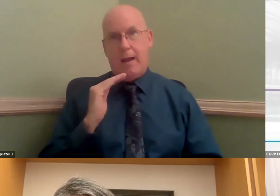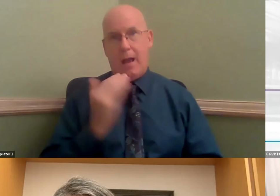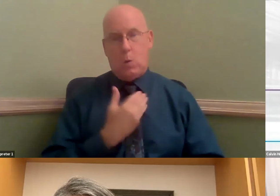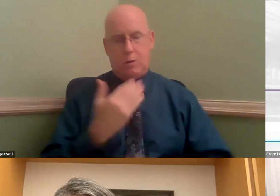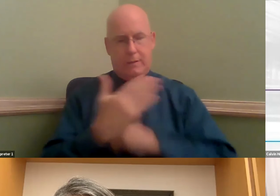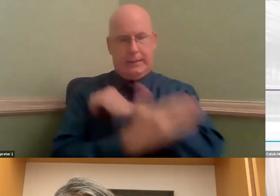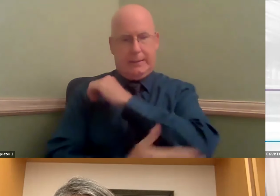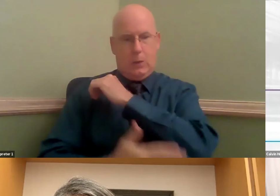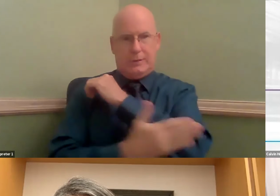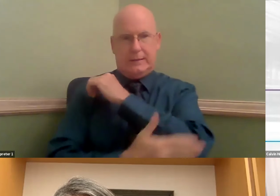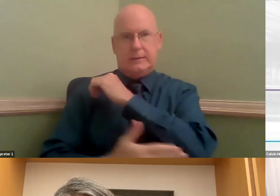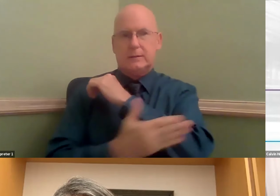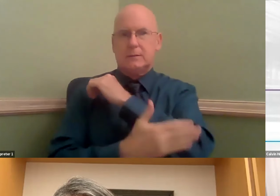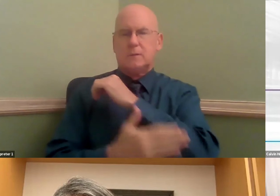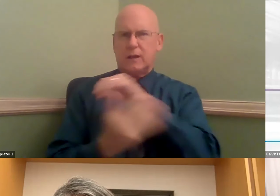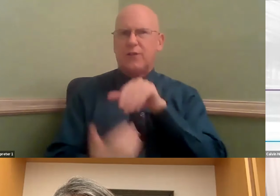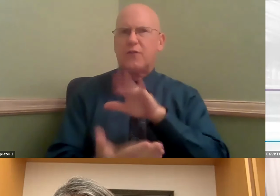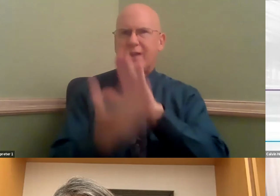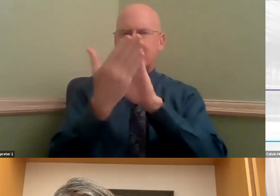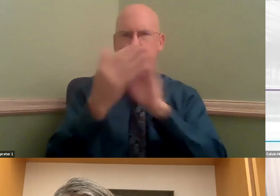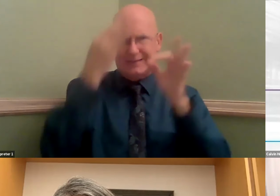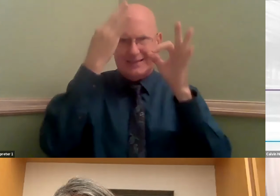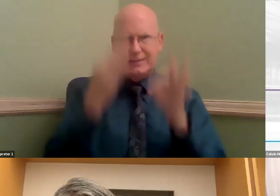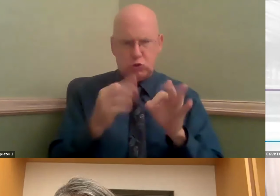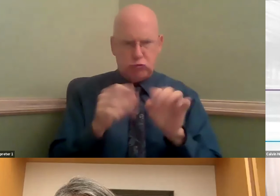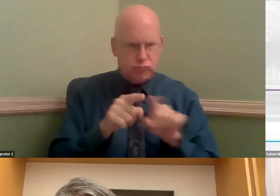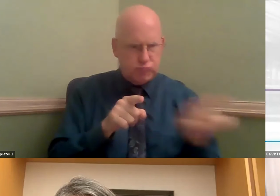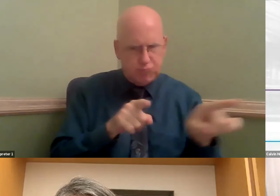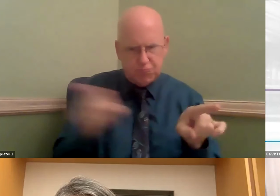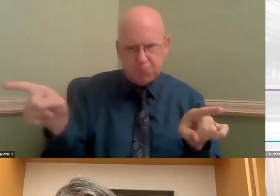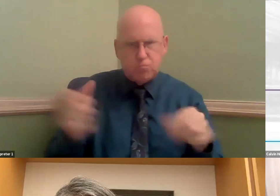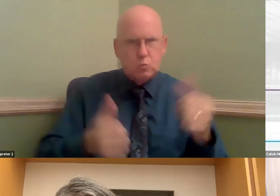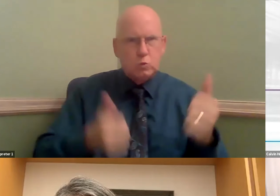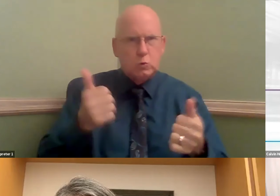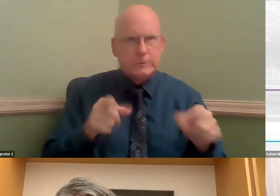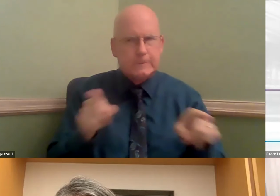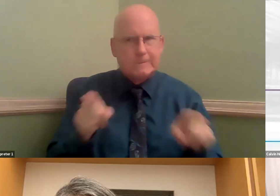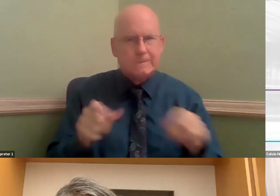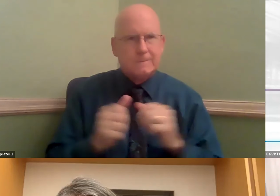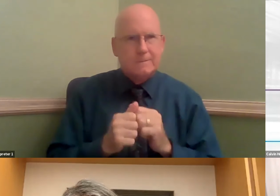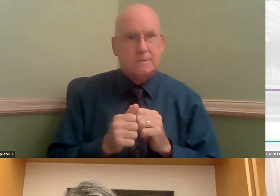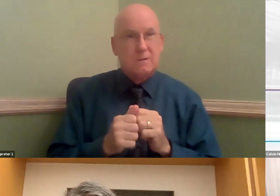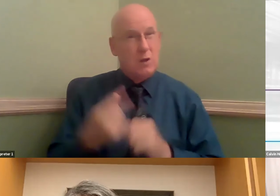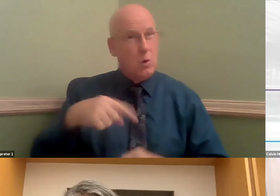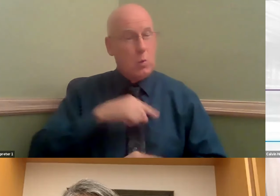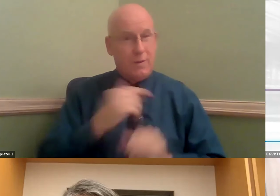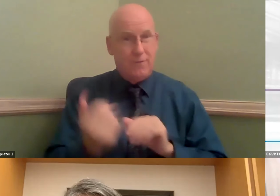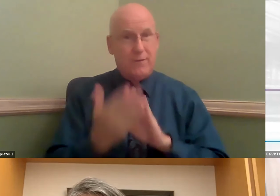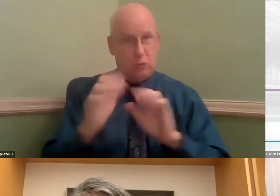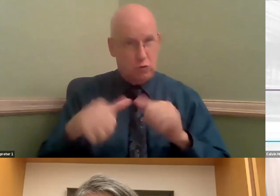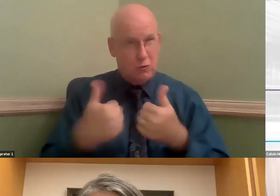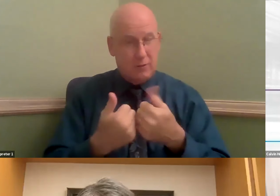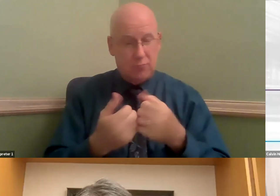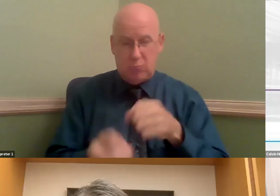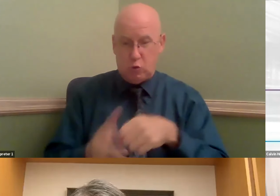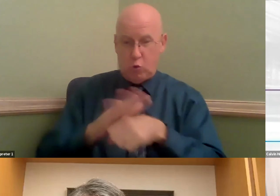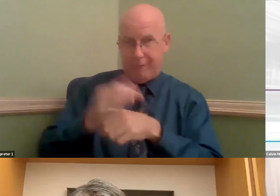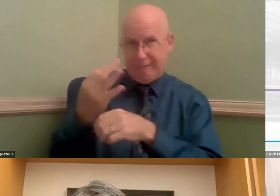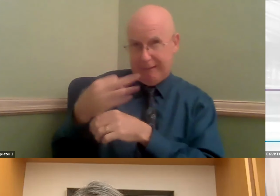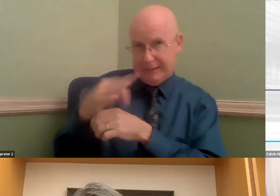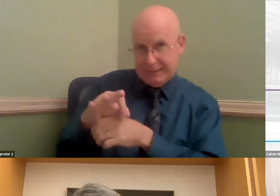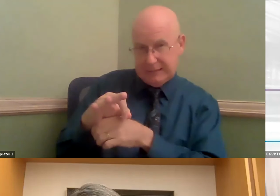is coming to a crossroad. I think our county has not only dealt with the challenges of COVID-19,